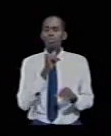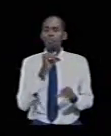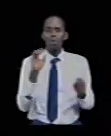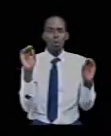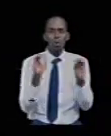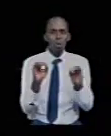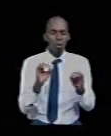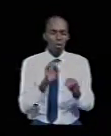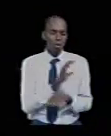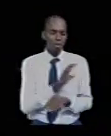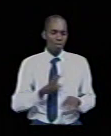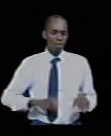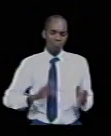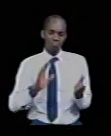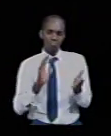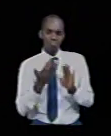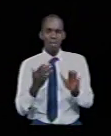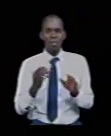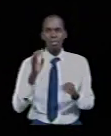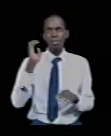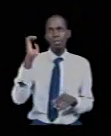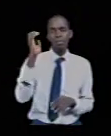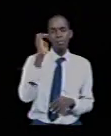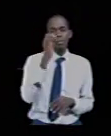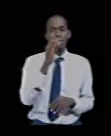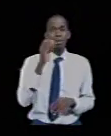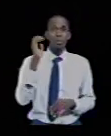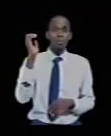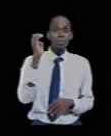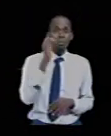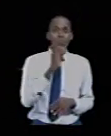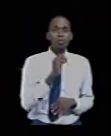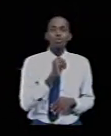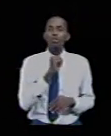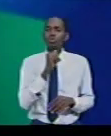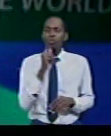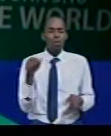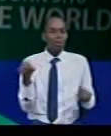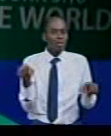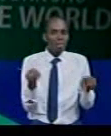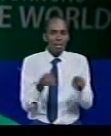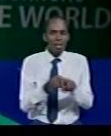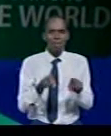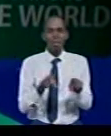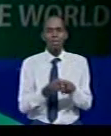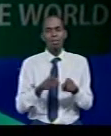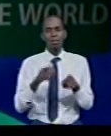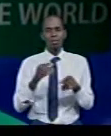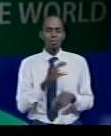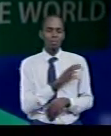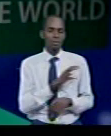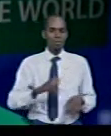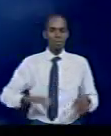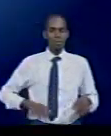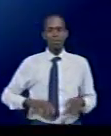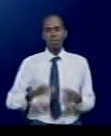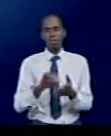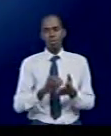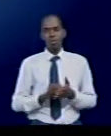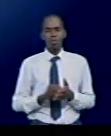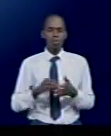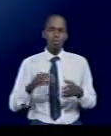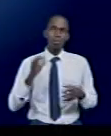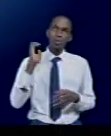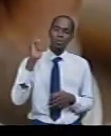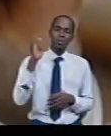un-Christ-like evangelism. Evangelism not exactly like Christ's